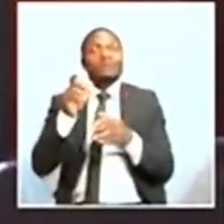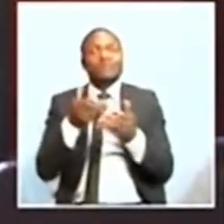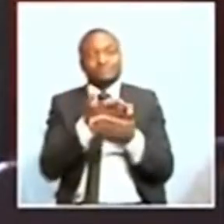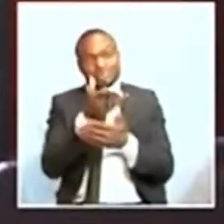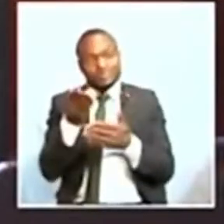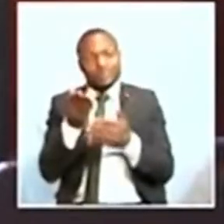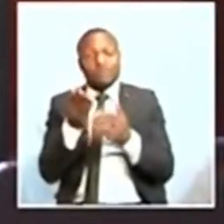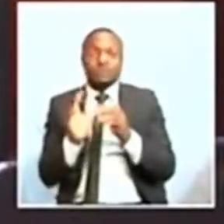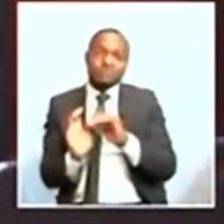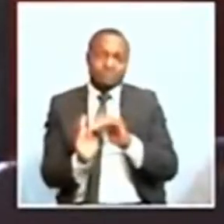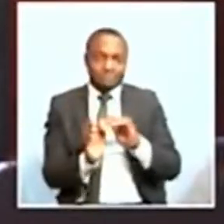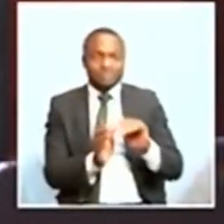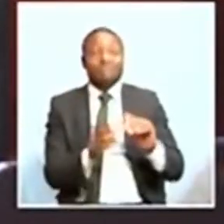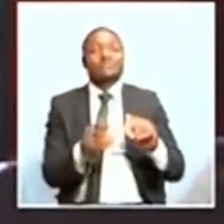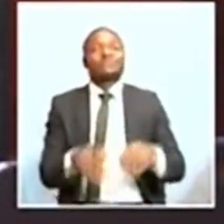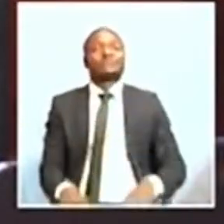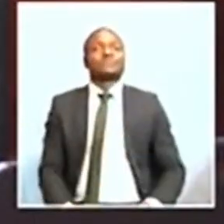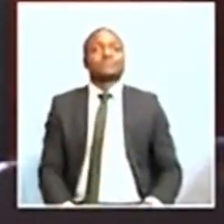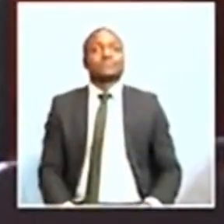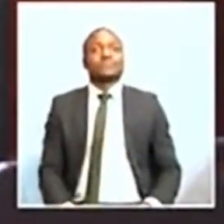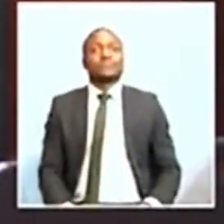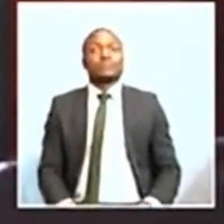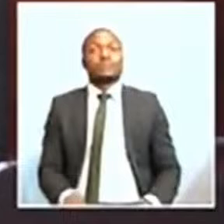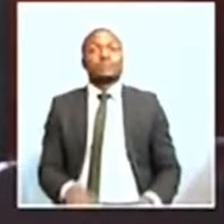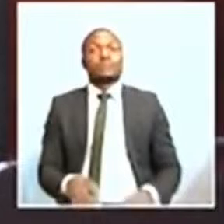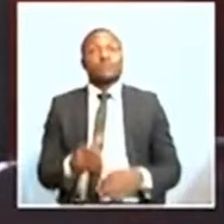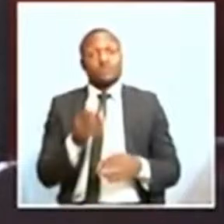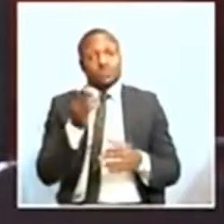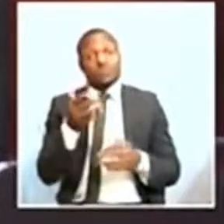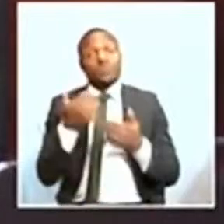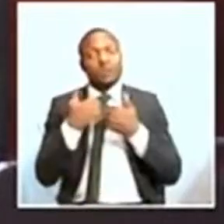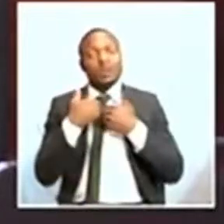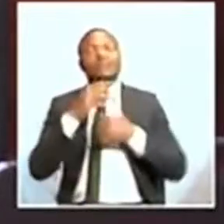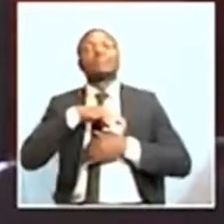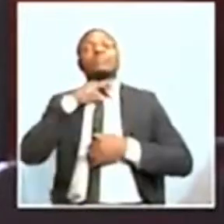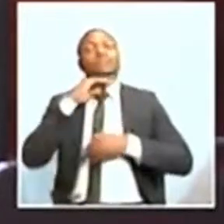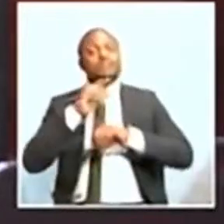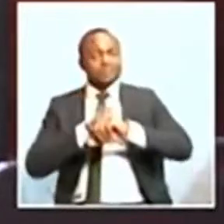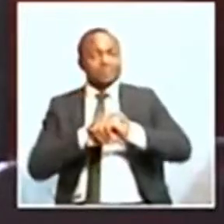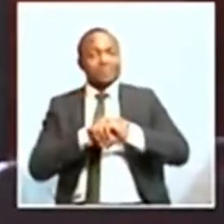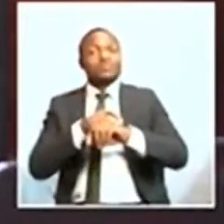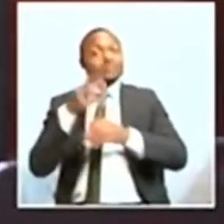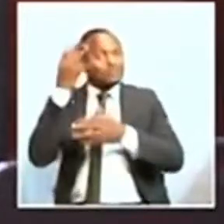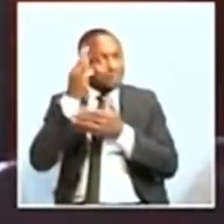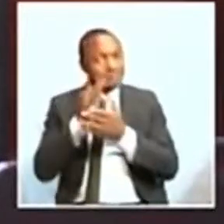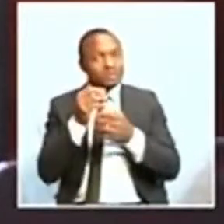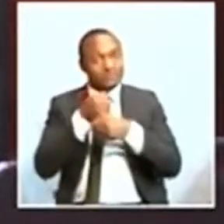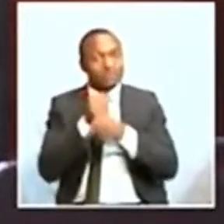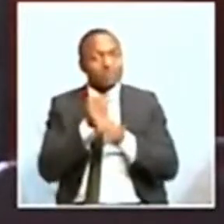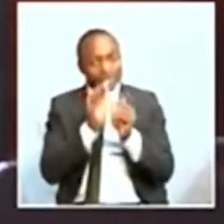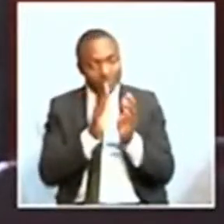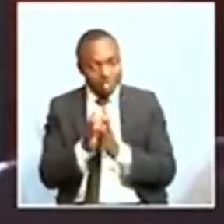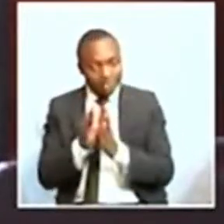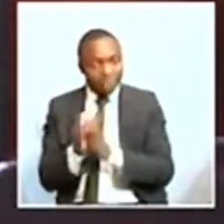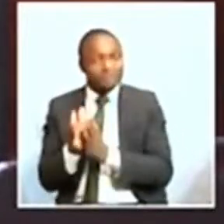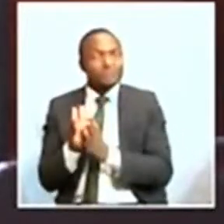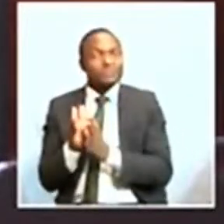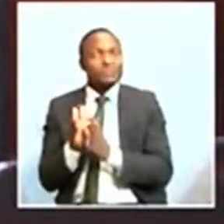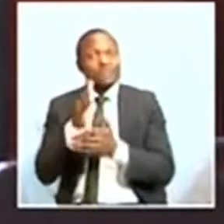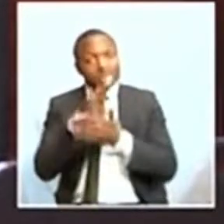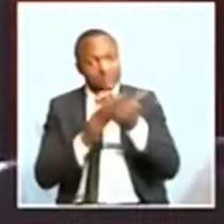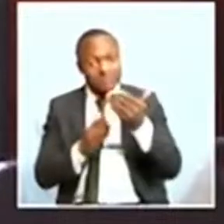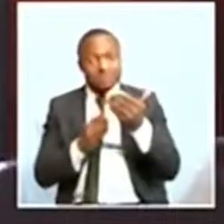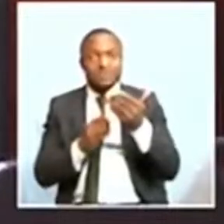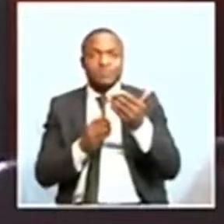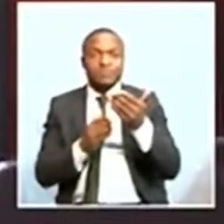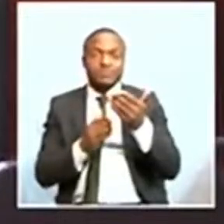then we make progress. You have ample time, and the clerk will make an arrangement for some